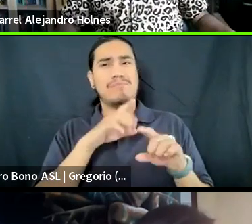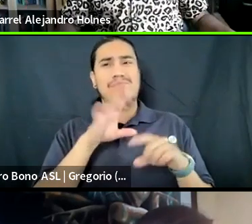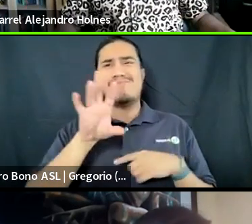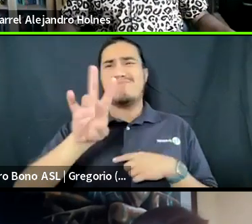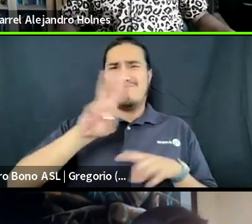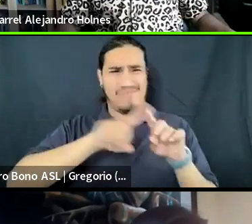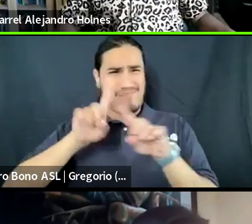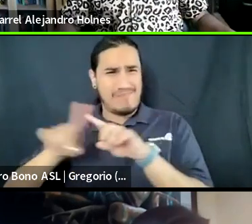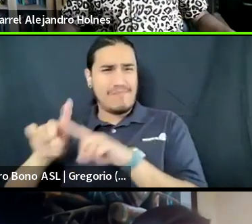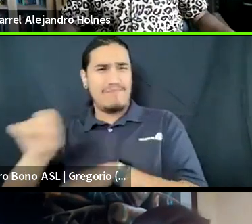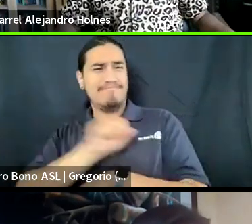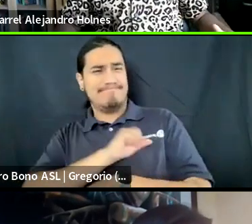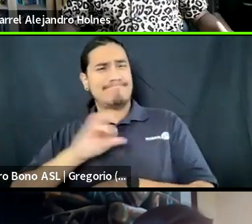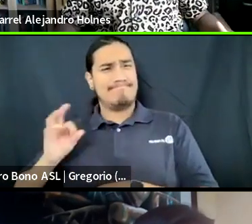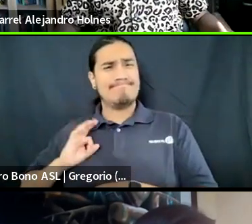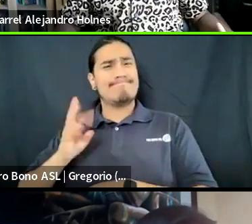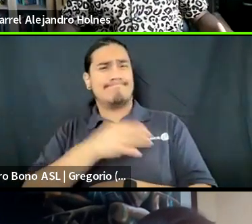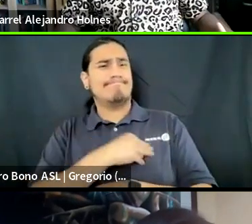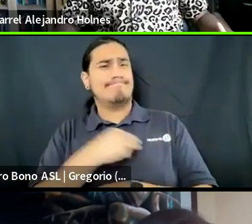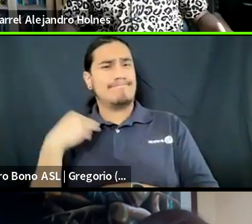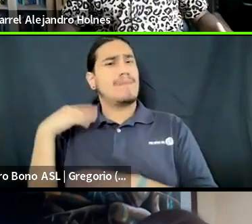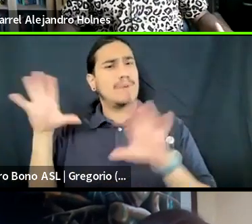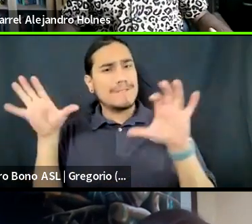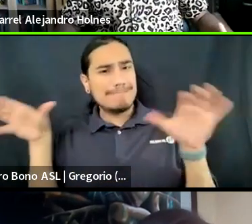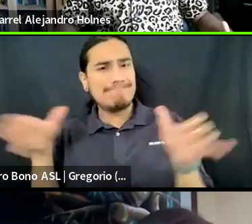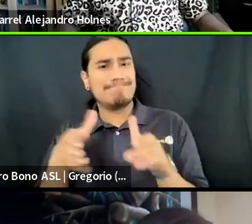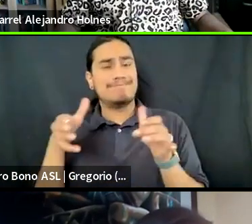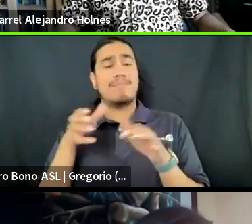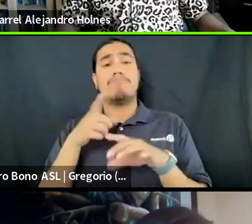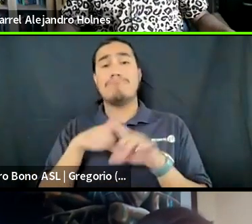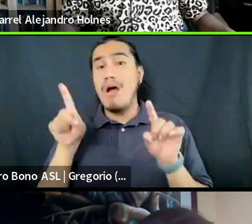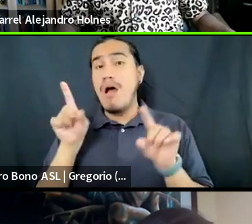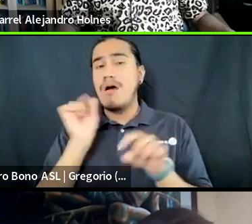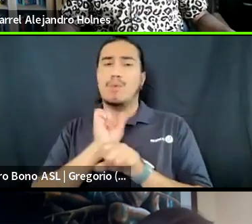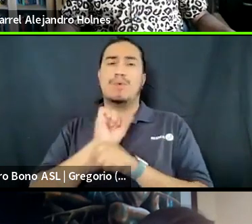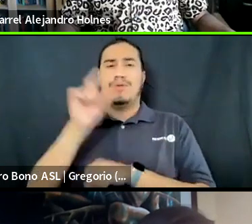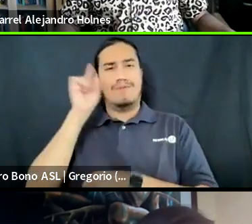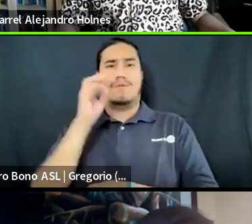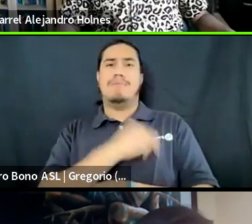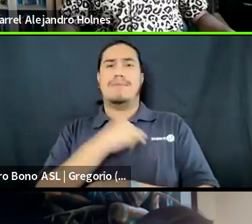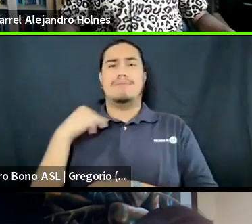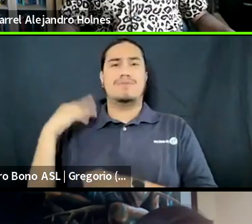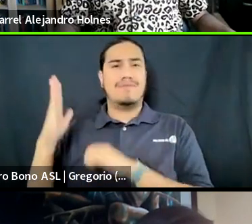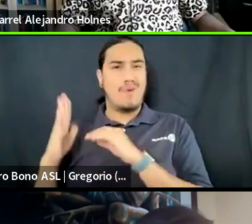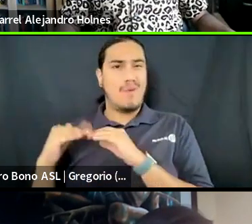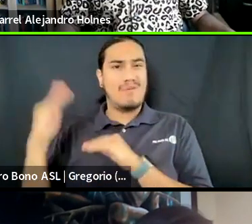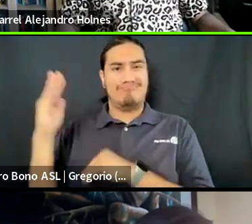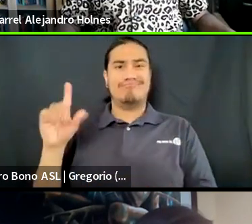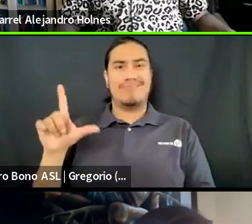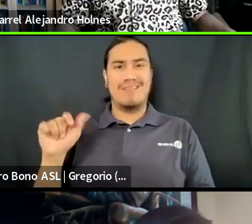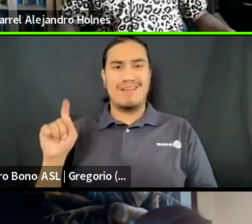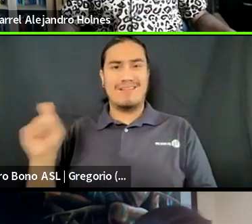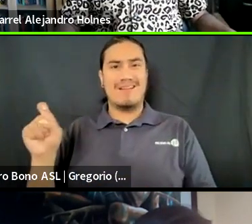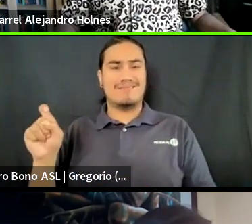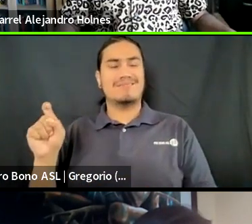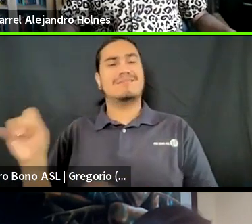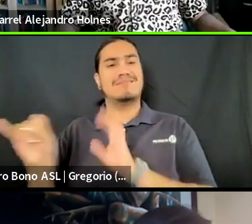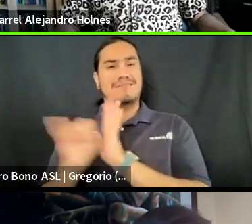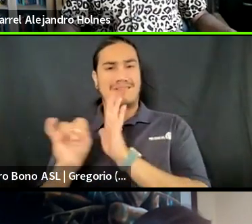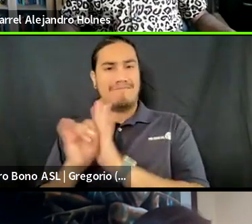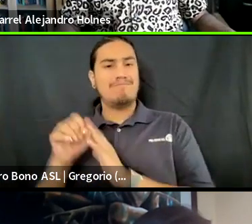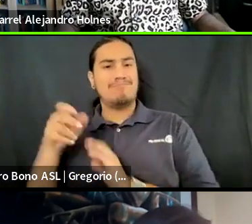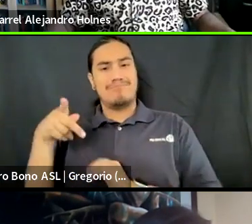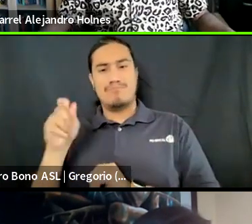different staff members, but we work for a membership of over 100 Latinx identified